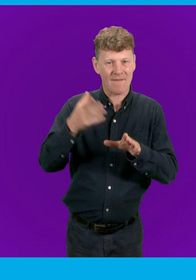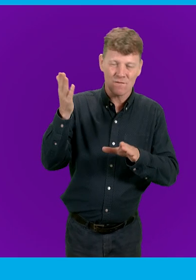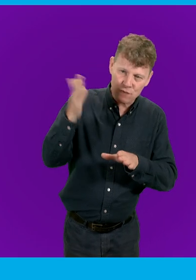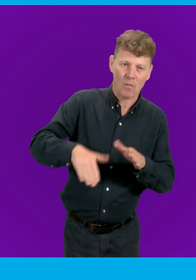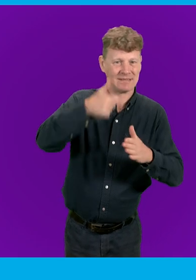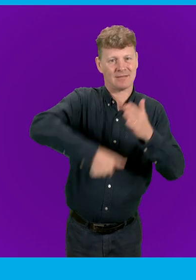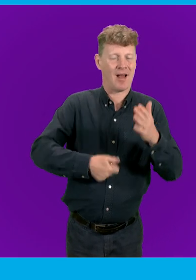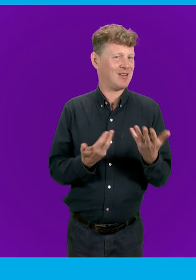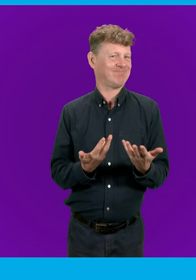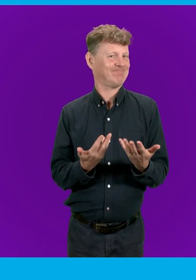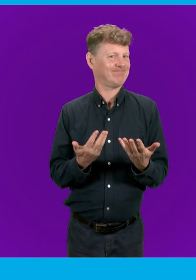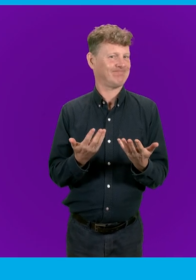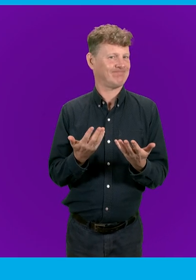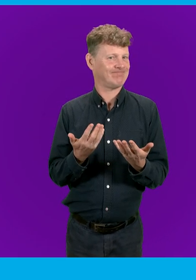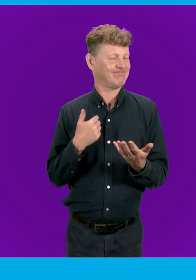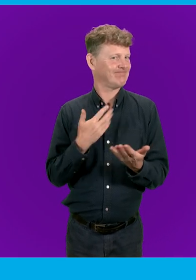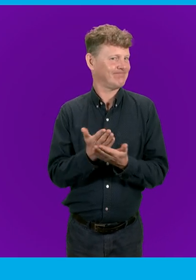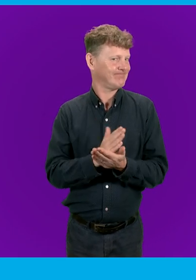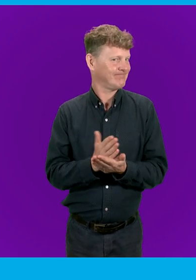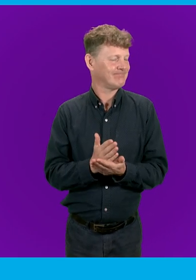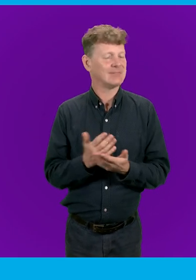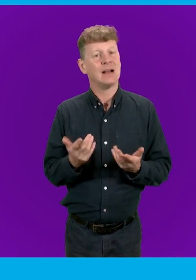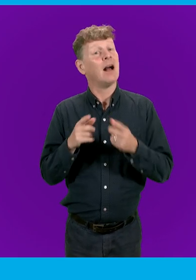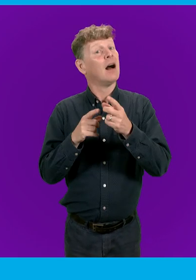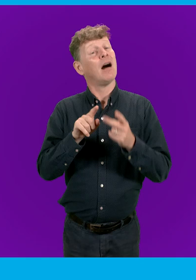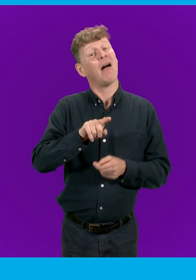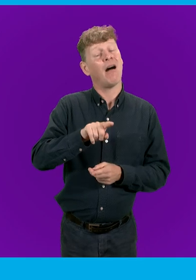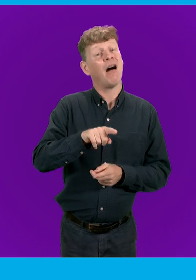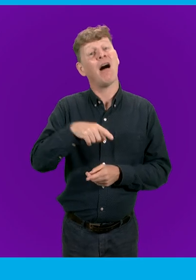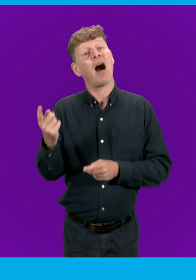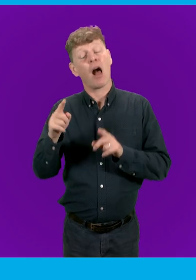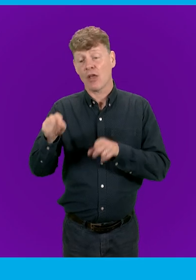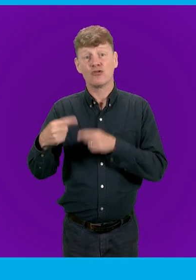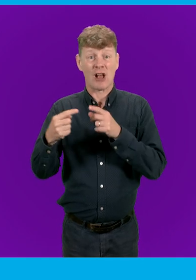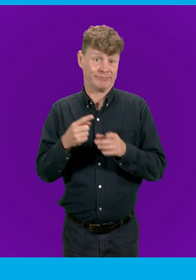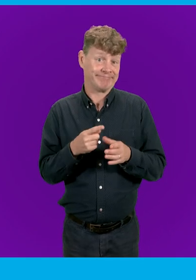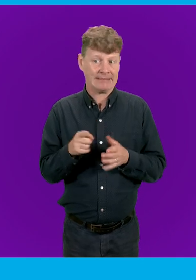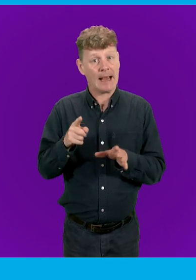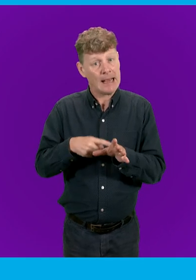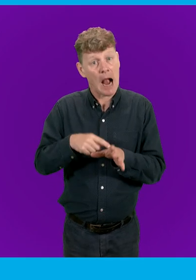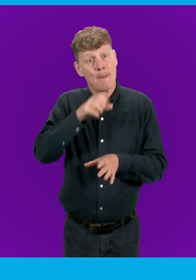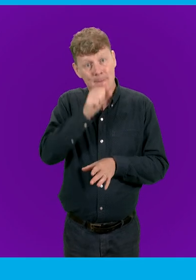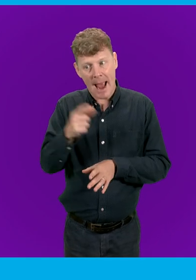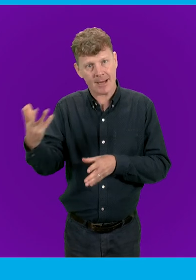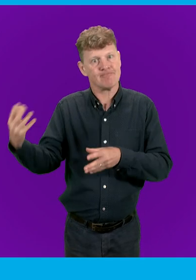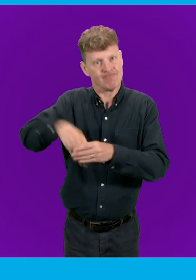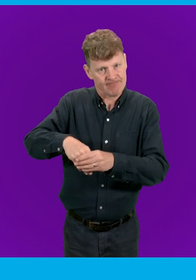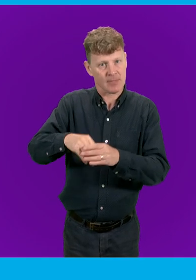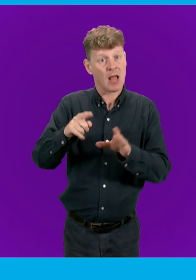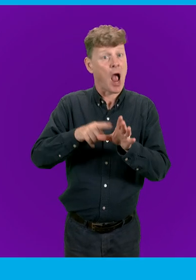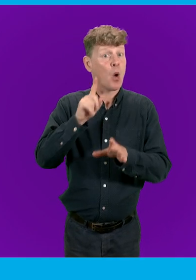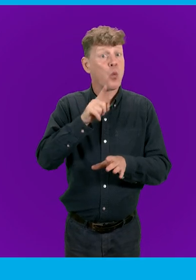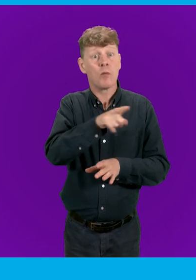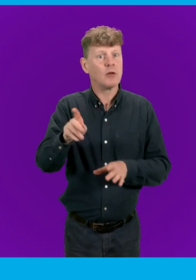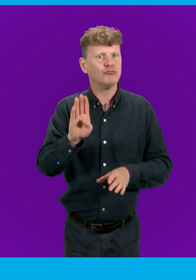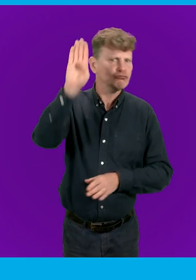And I think another challenge often is getting young men to take part as well as young women. I think young women are very